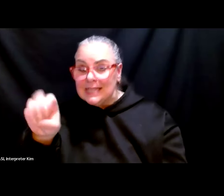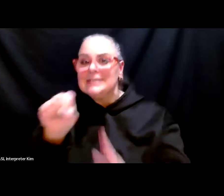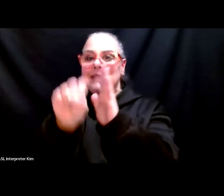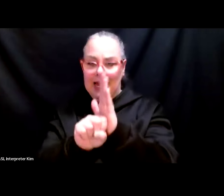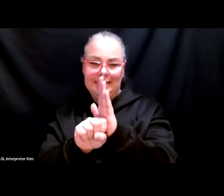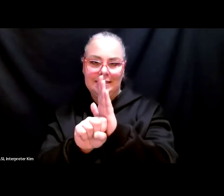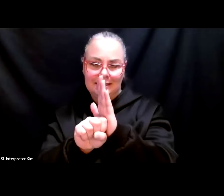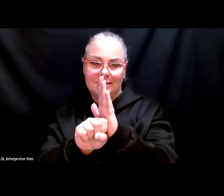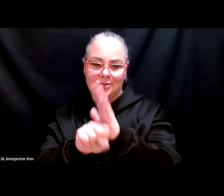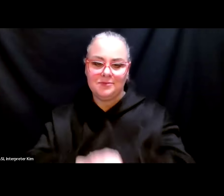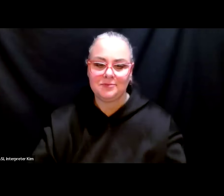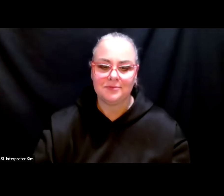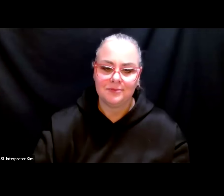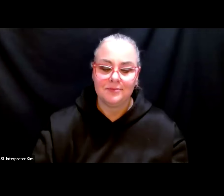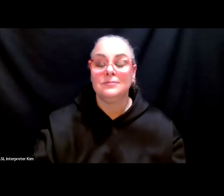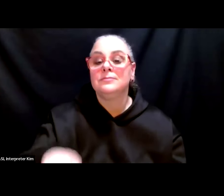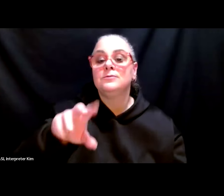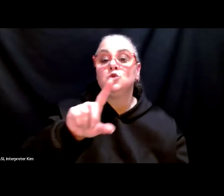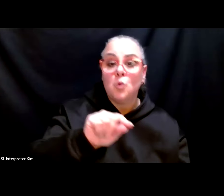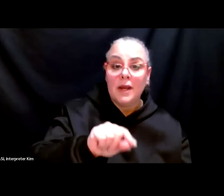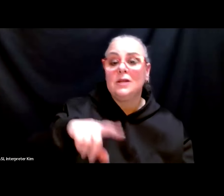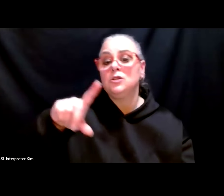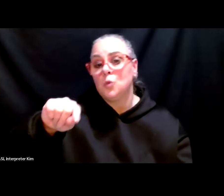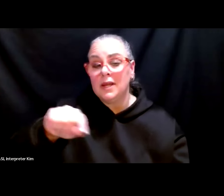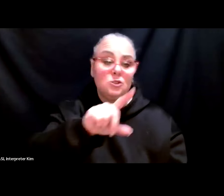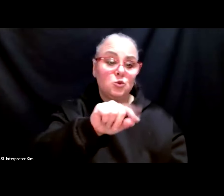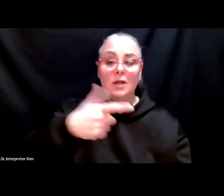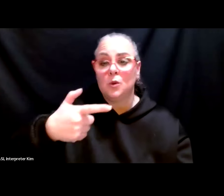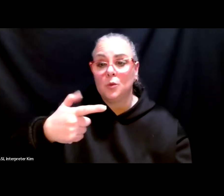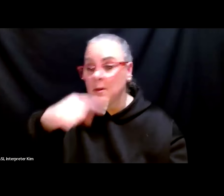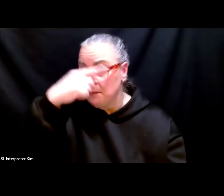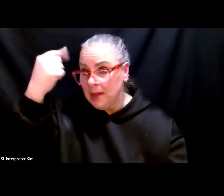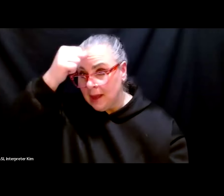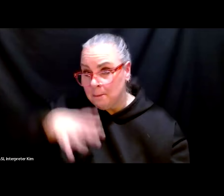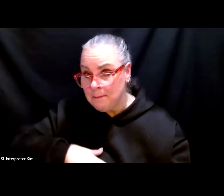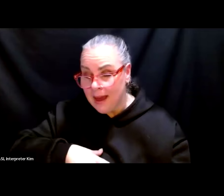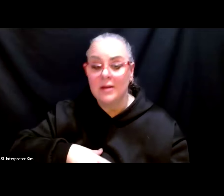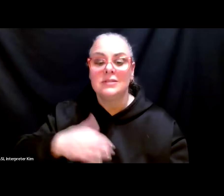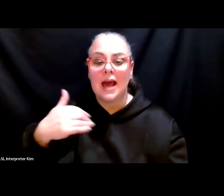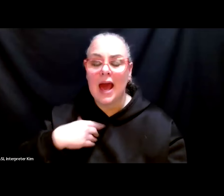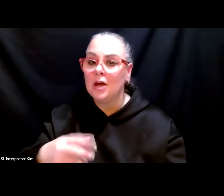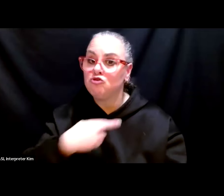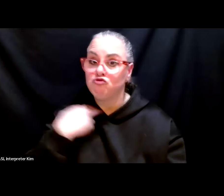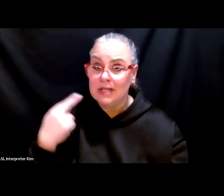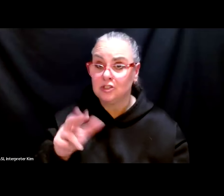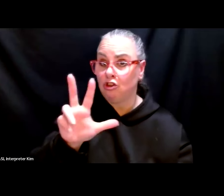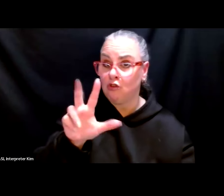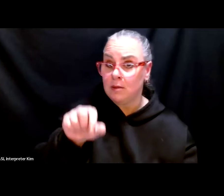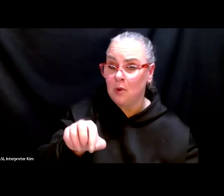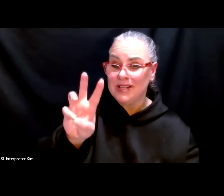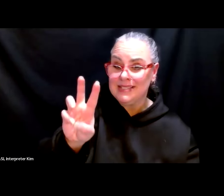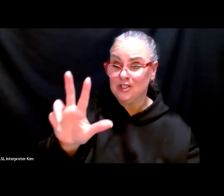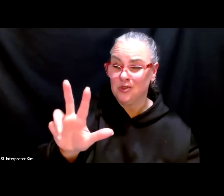statewide. In 2020, 2021, Black males had a risk of 3.63,